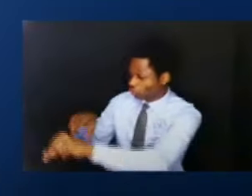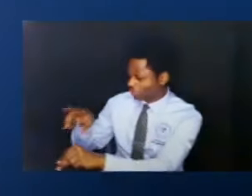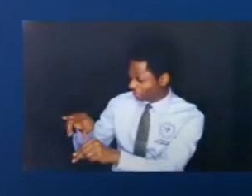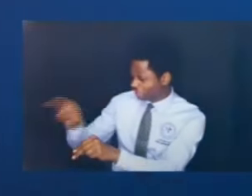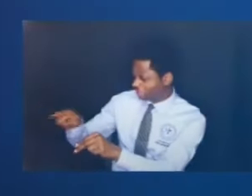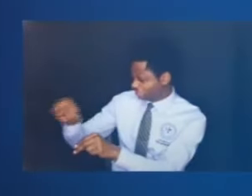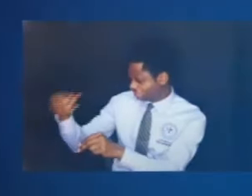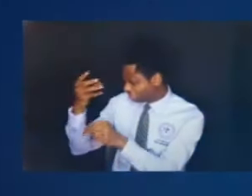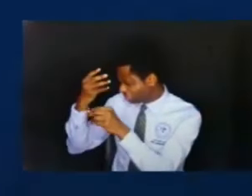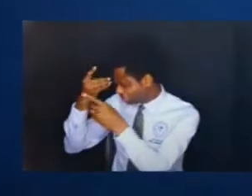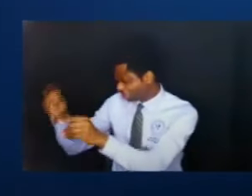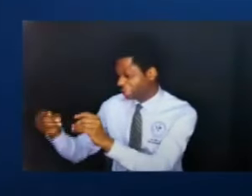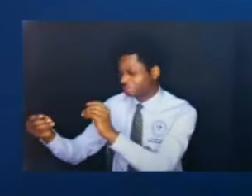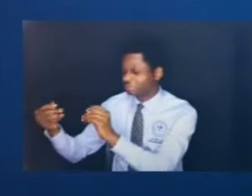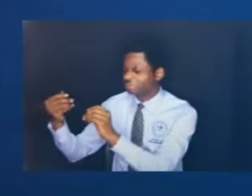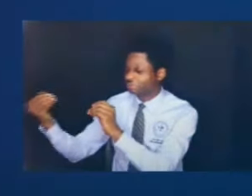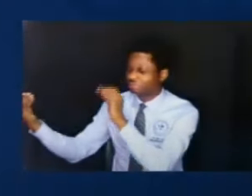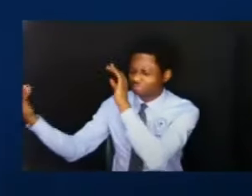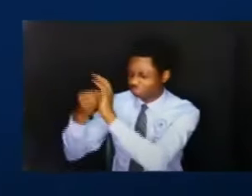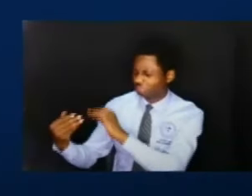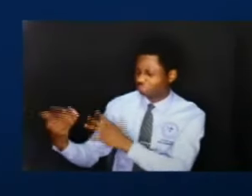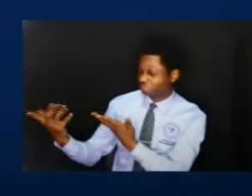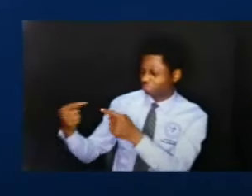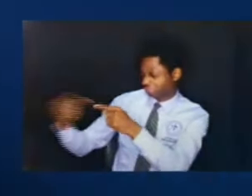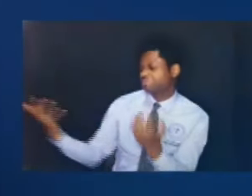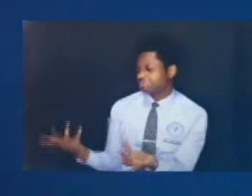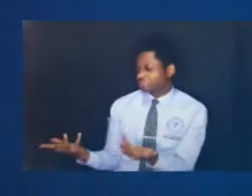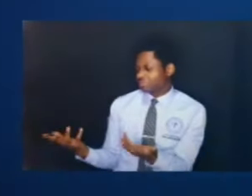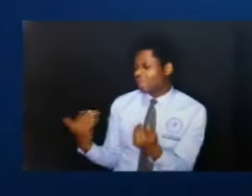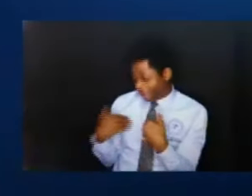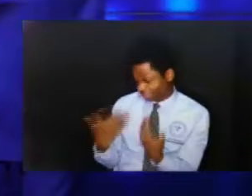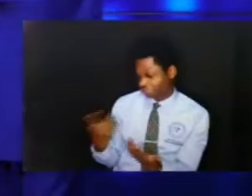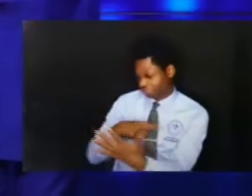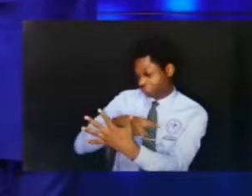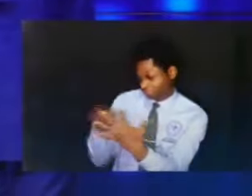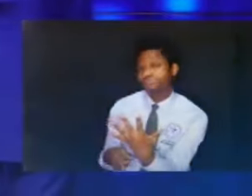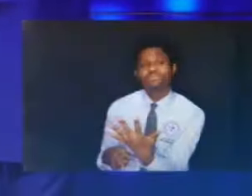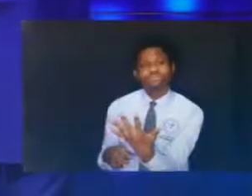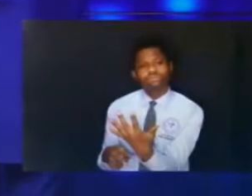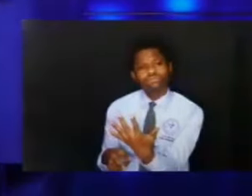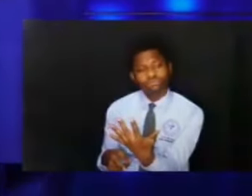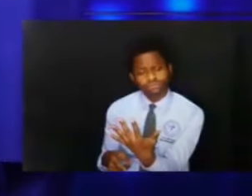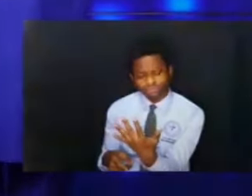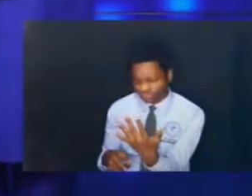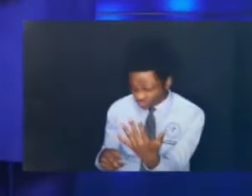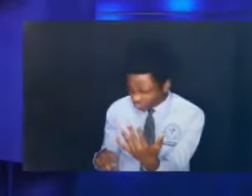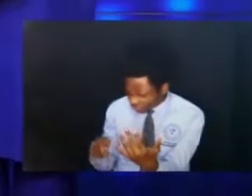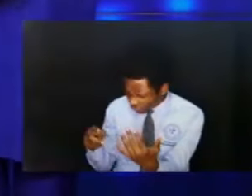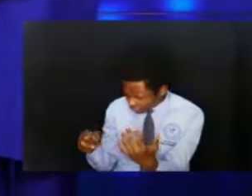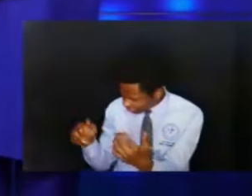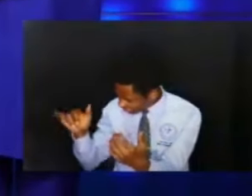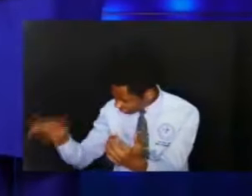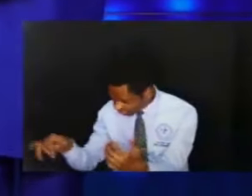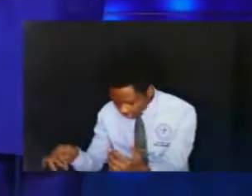this fellow has something against you. And you can remember So do you leave your offering and go